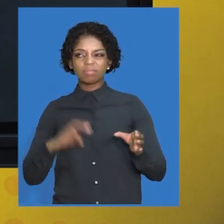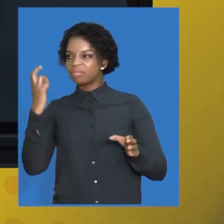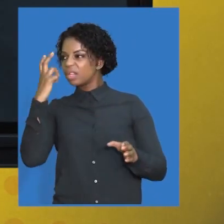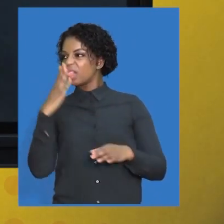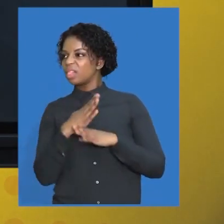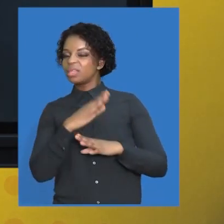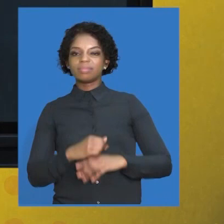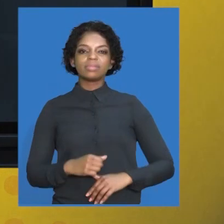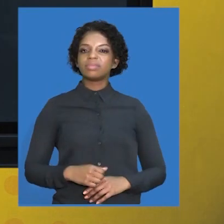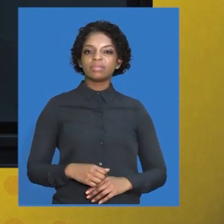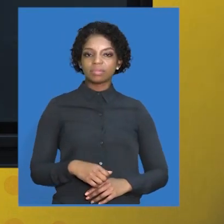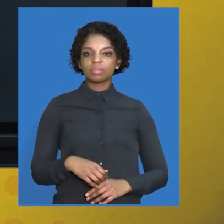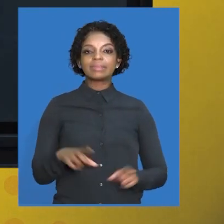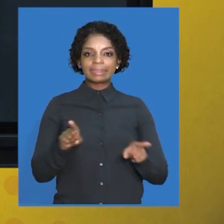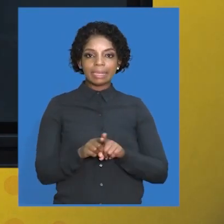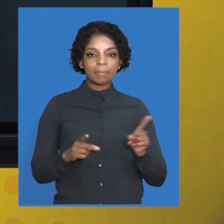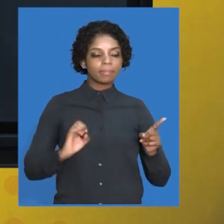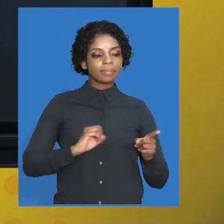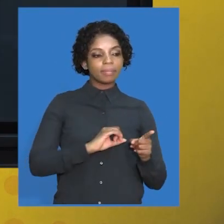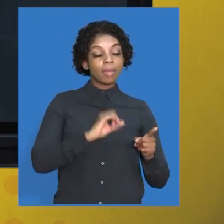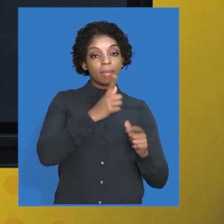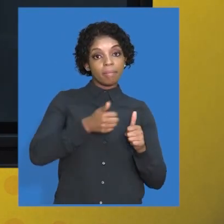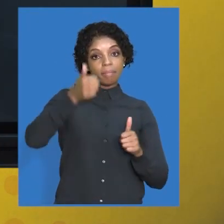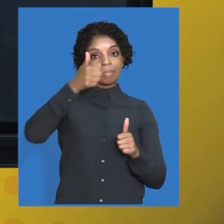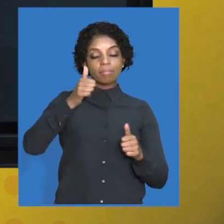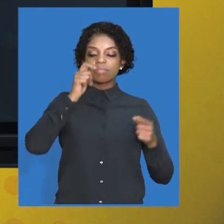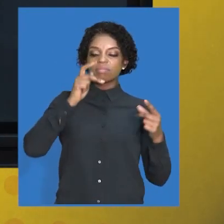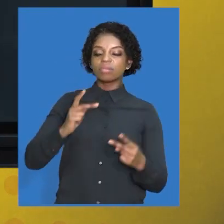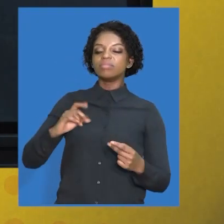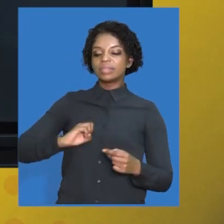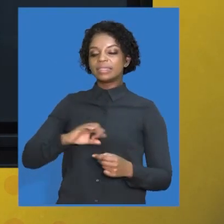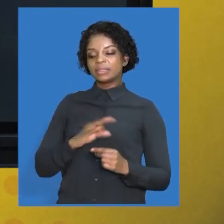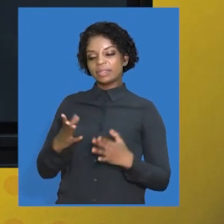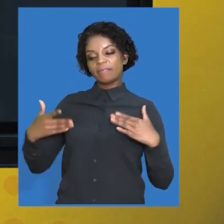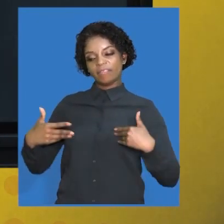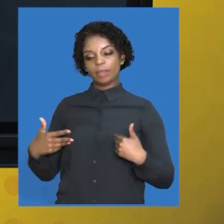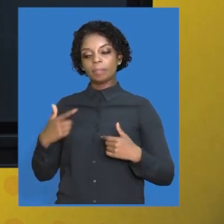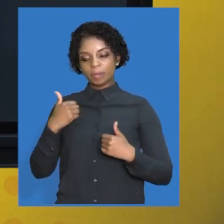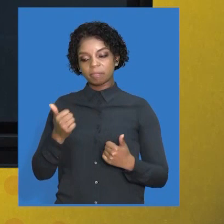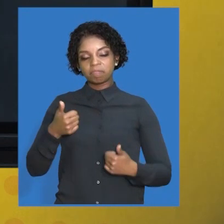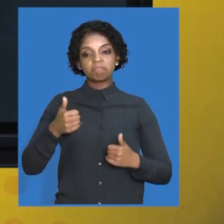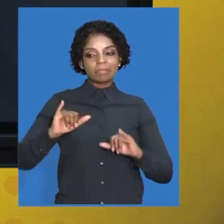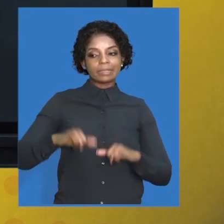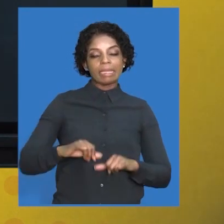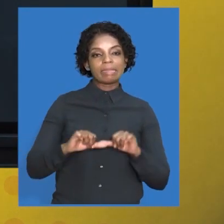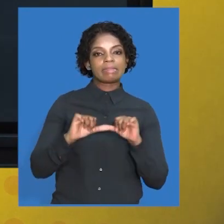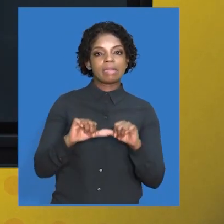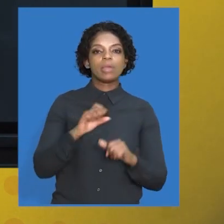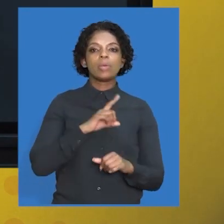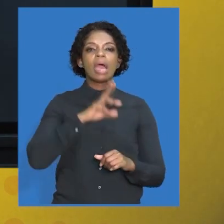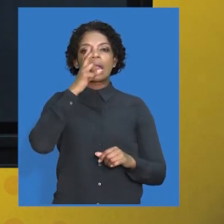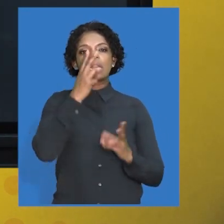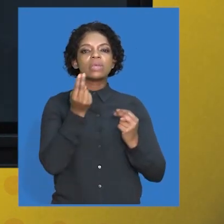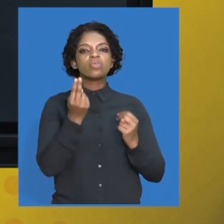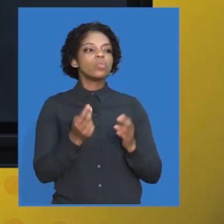to go and find new employees, retrain them, get them up to the standard that we expect before they're productive. Our